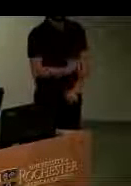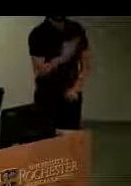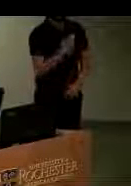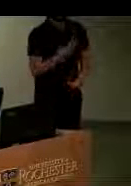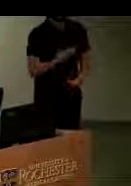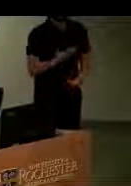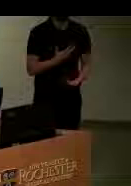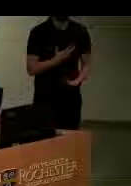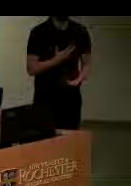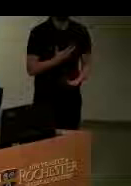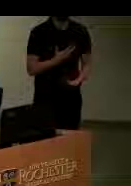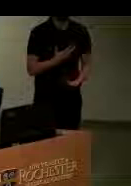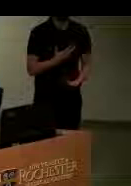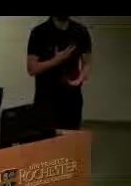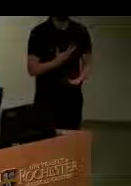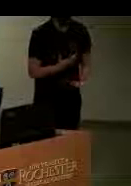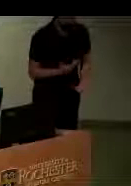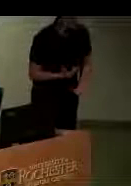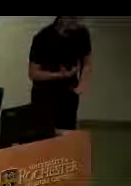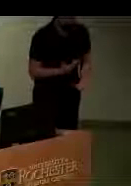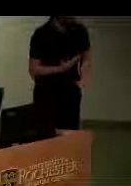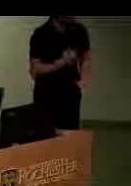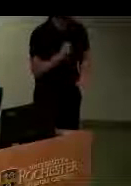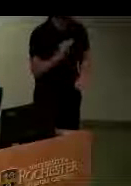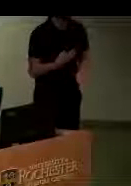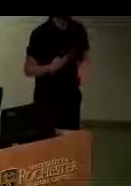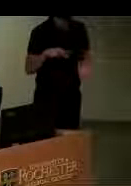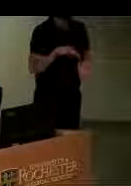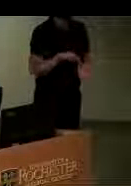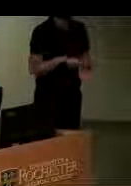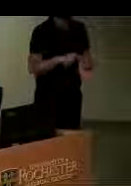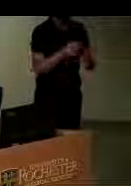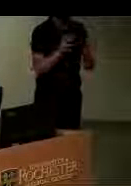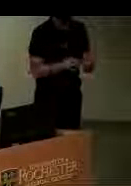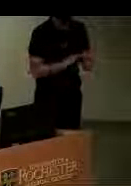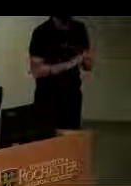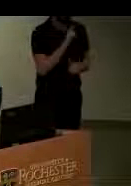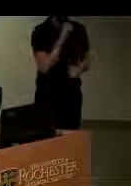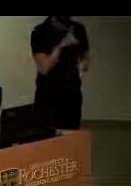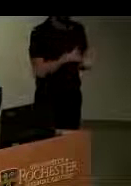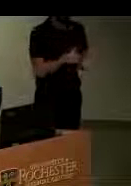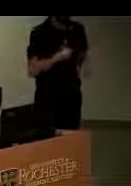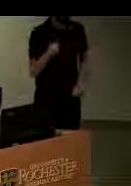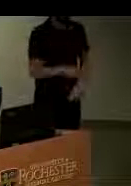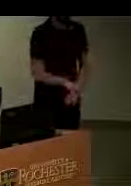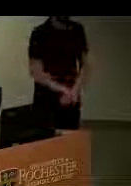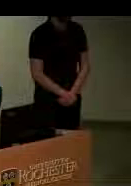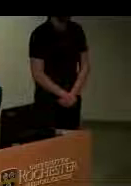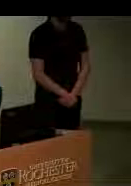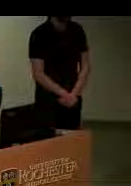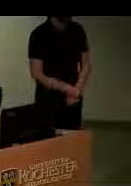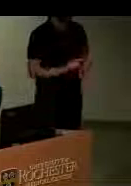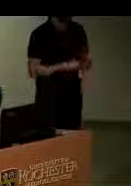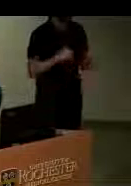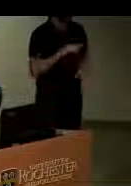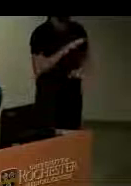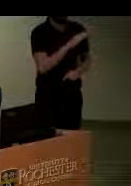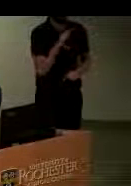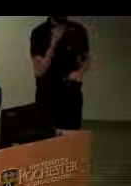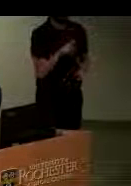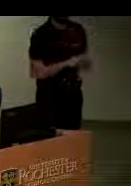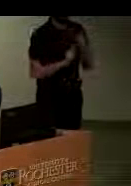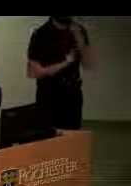didn't know. And she got up, she put her clothes and says, when you decide to be a real doctor, I'll be back. But I'll never be back to